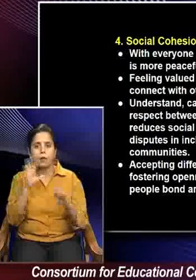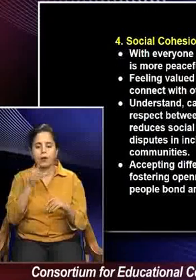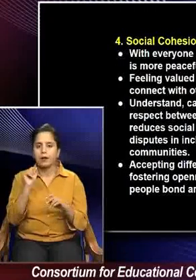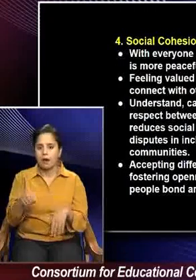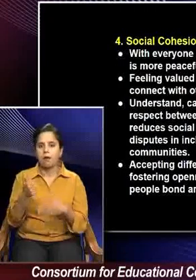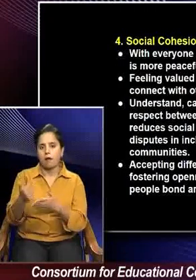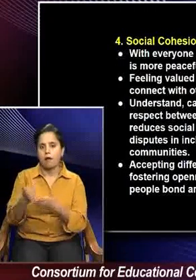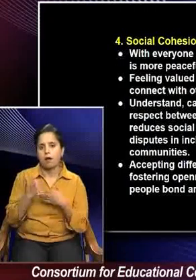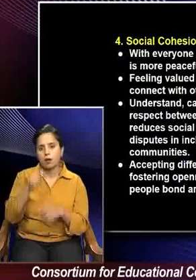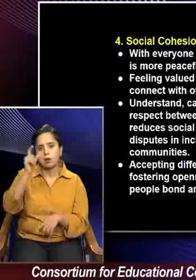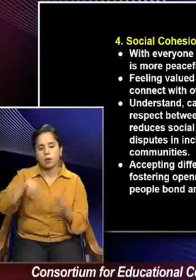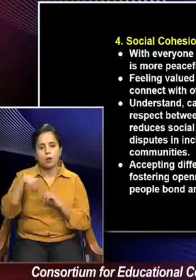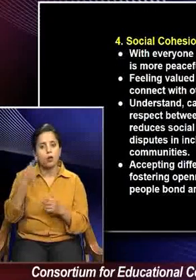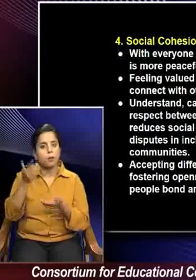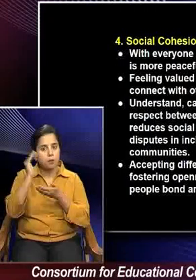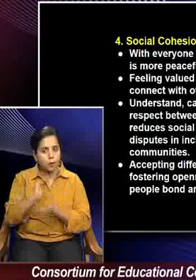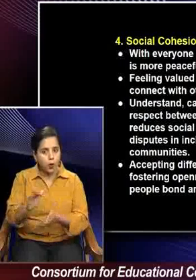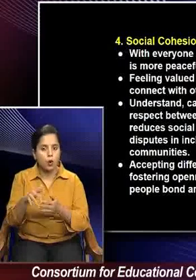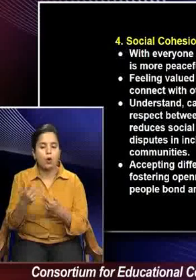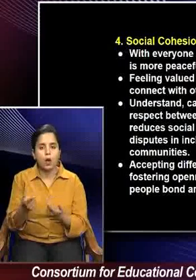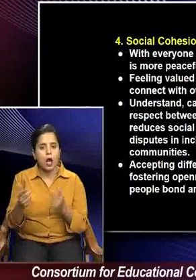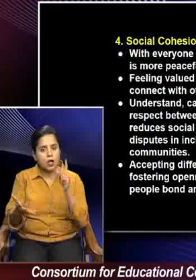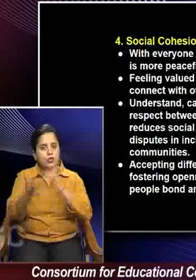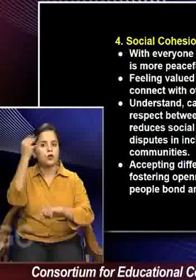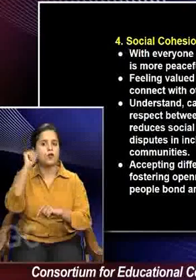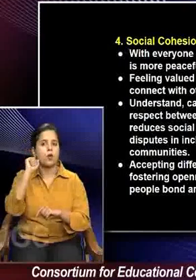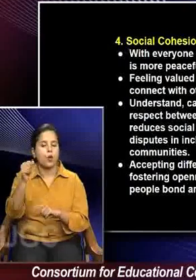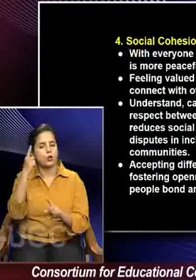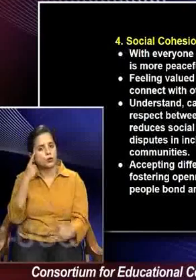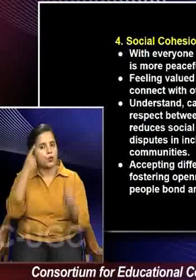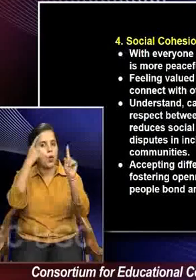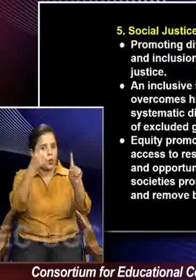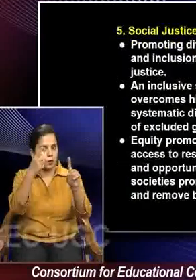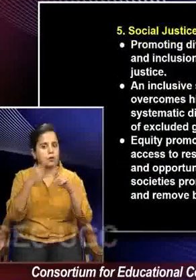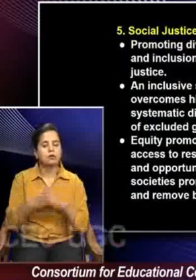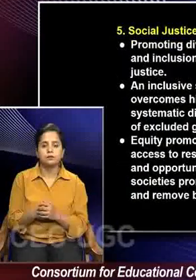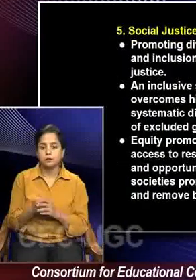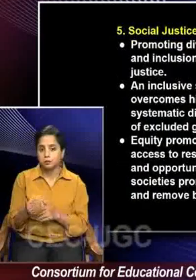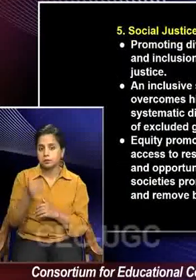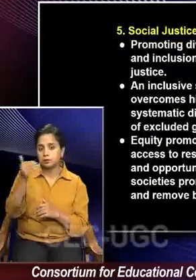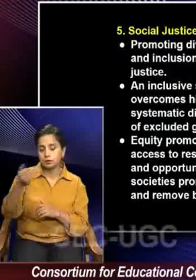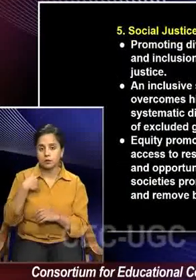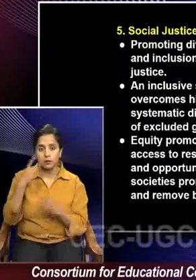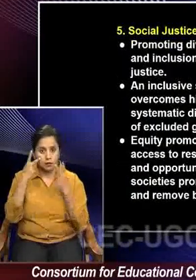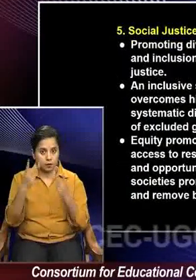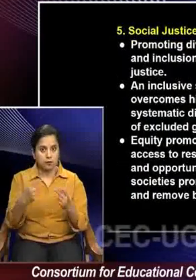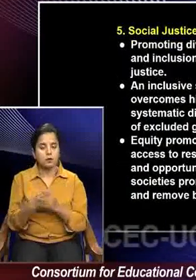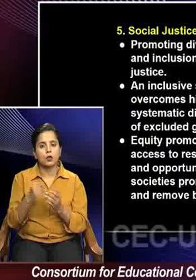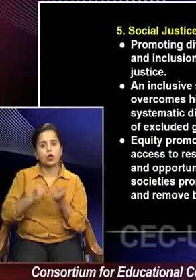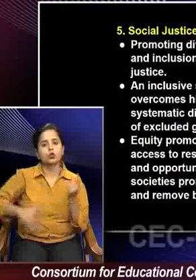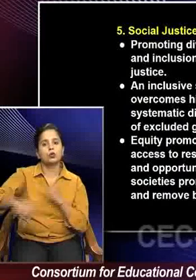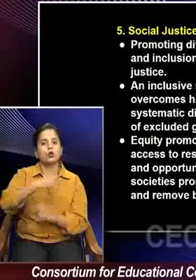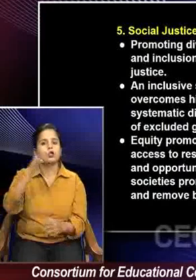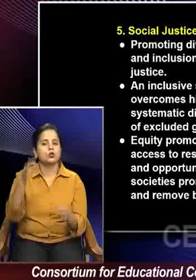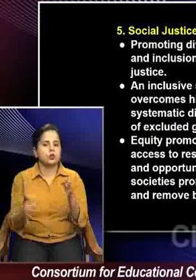help people bond and achieve a particular goal. Next we have is a social